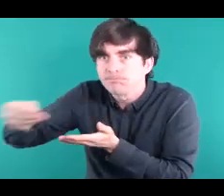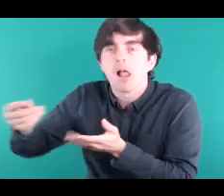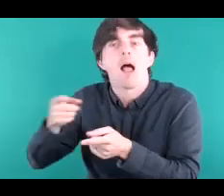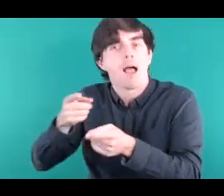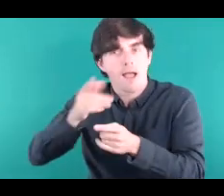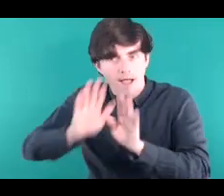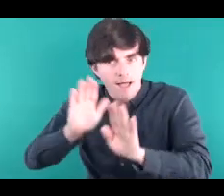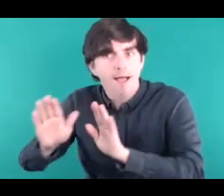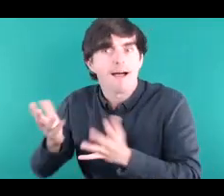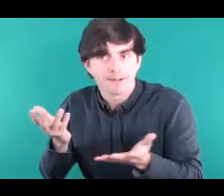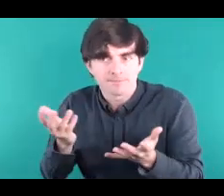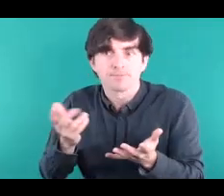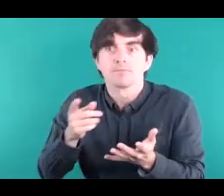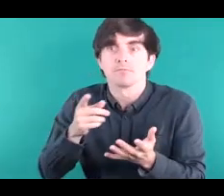do